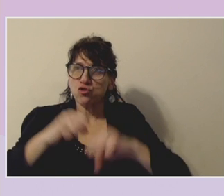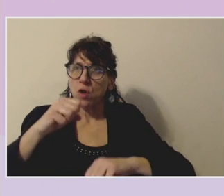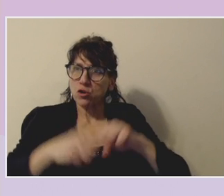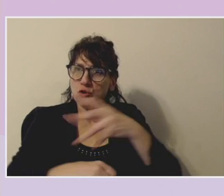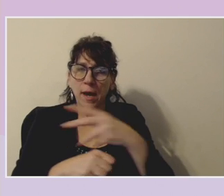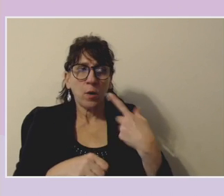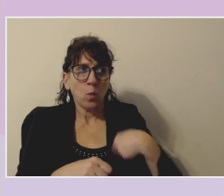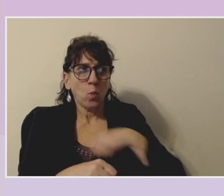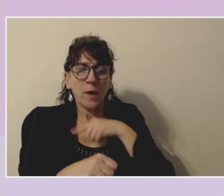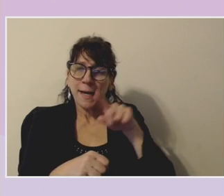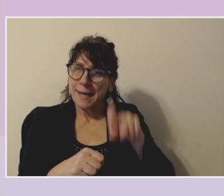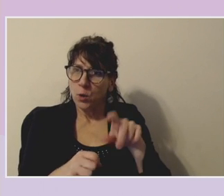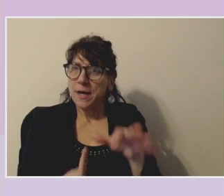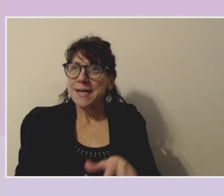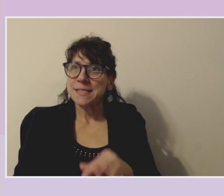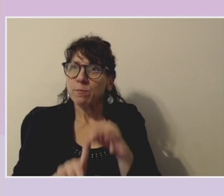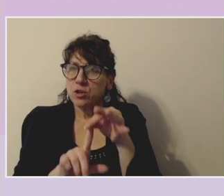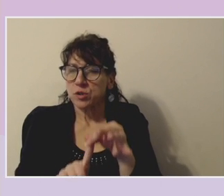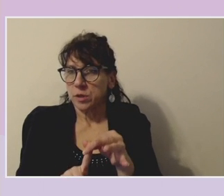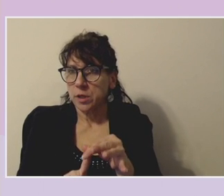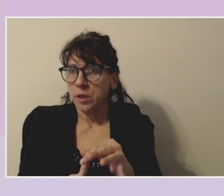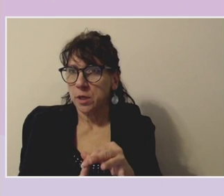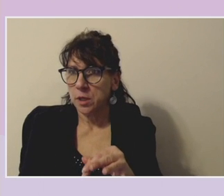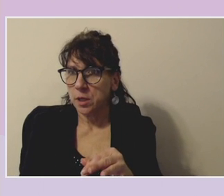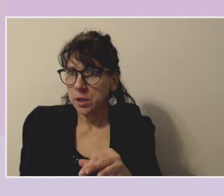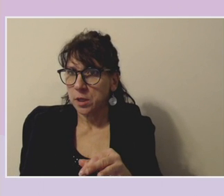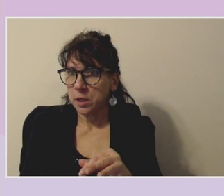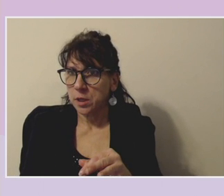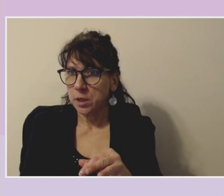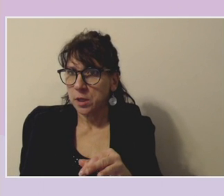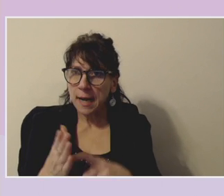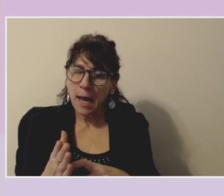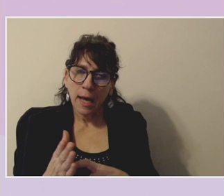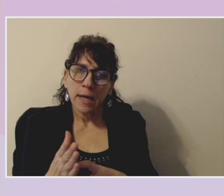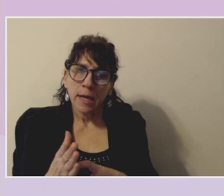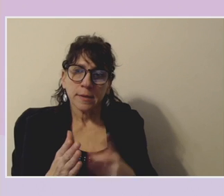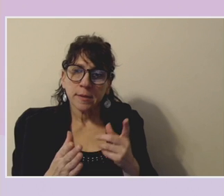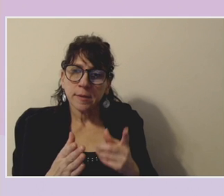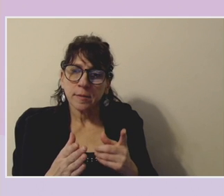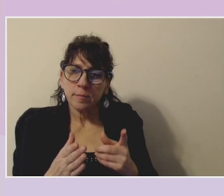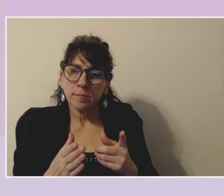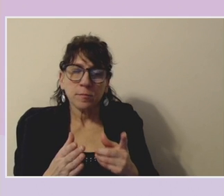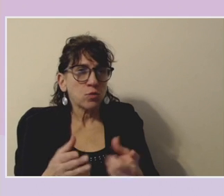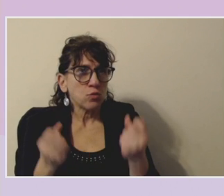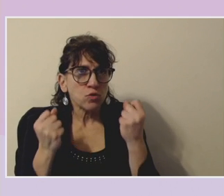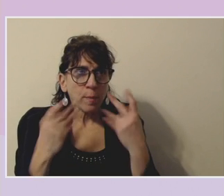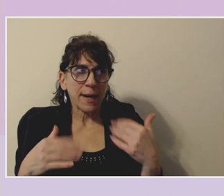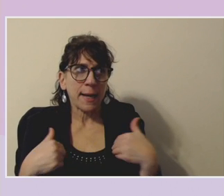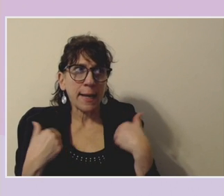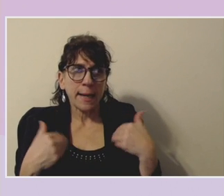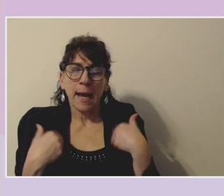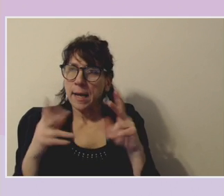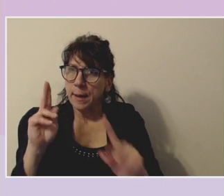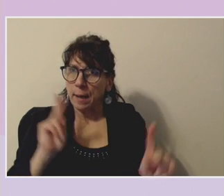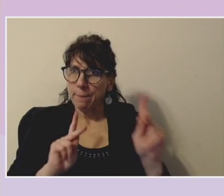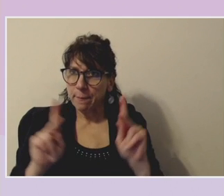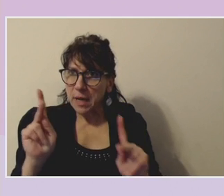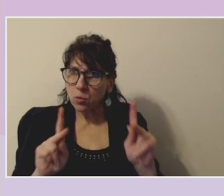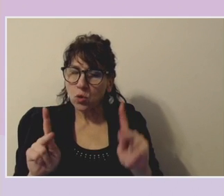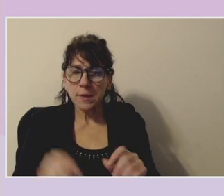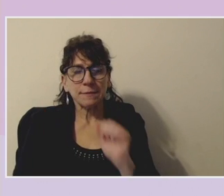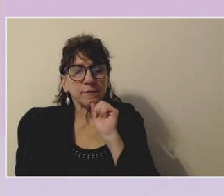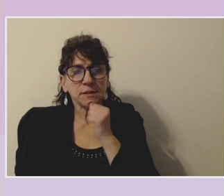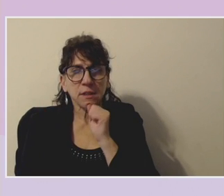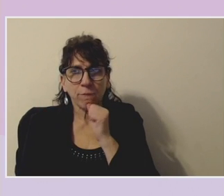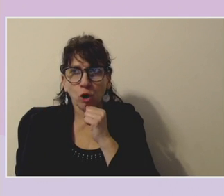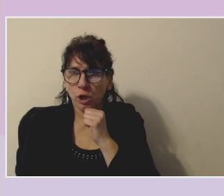it especially to recognize the fact that so many young people have suffered